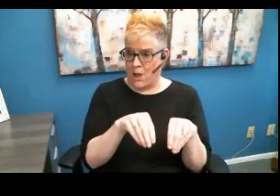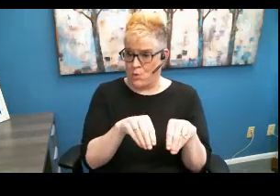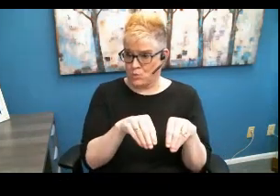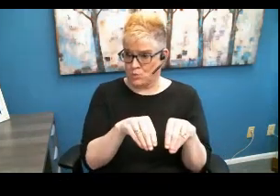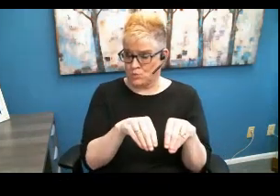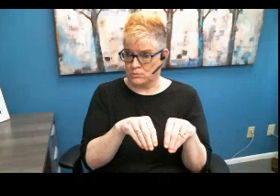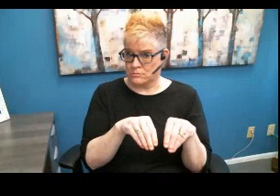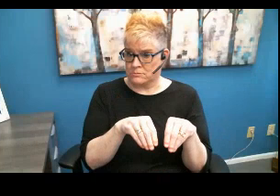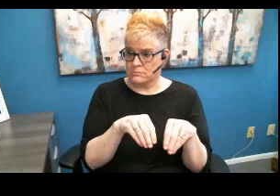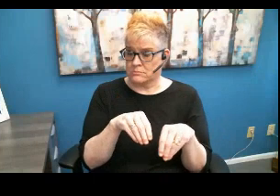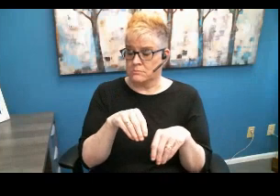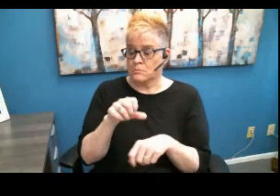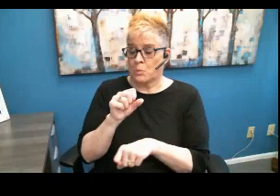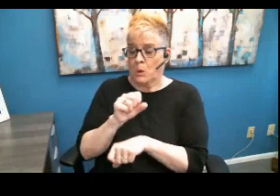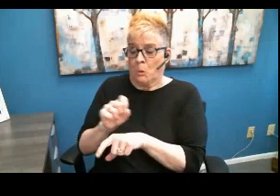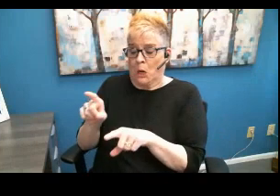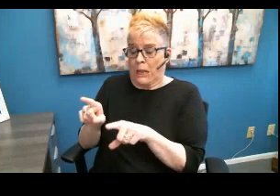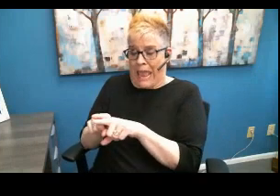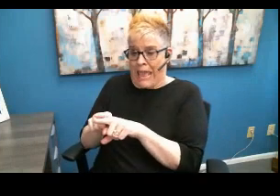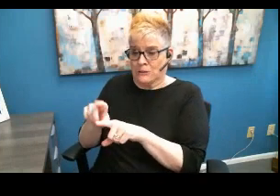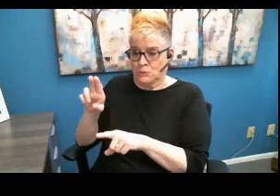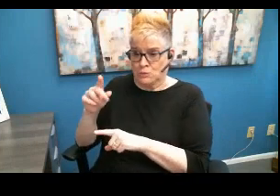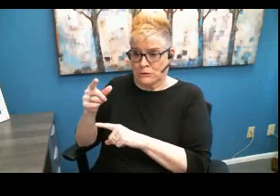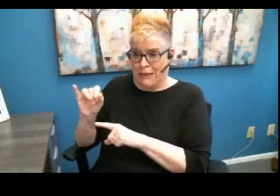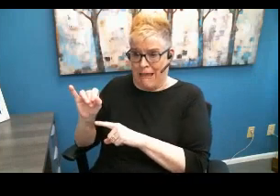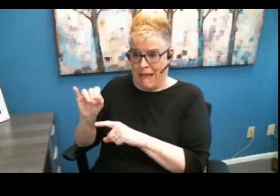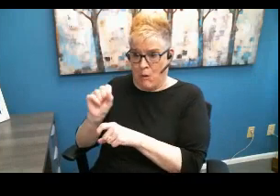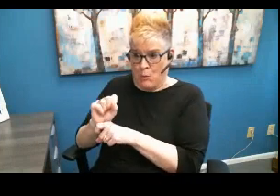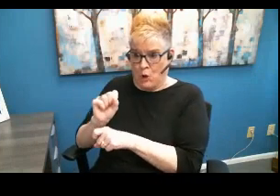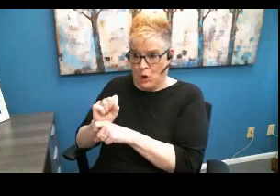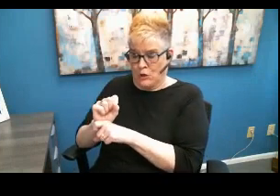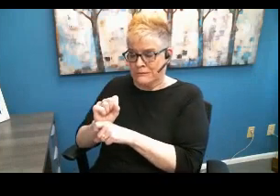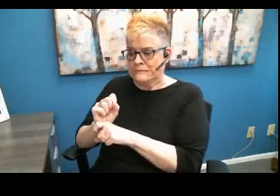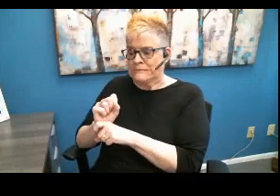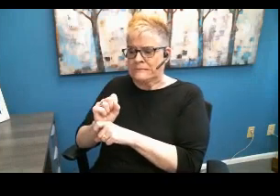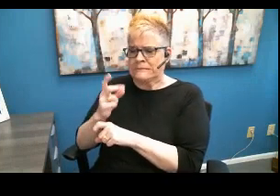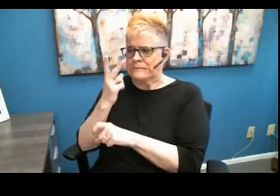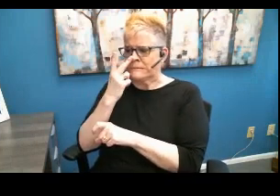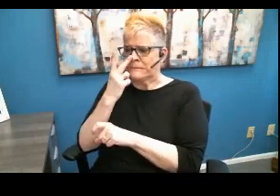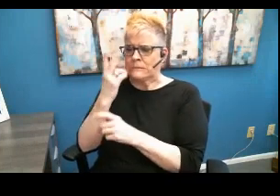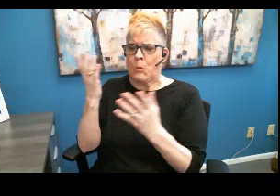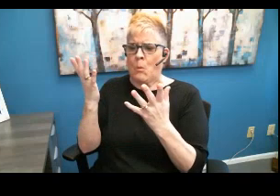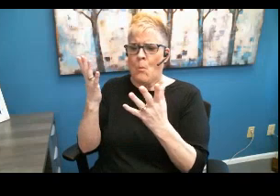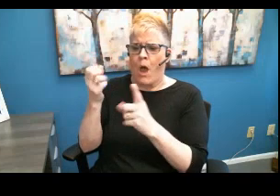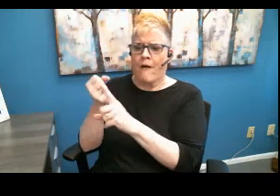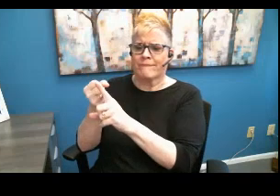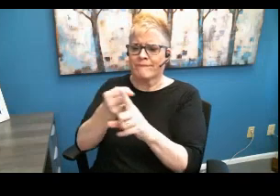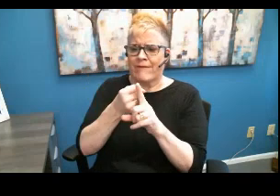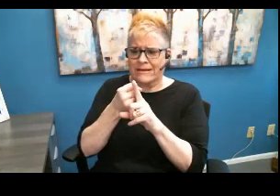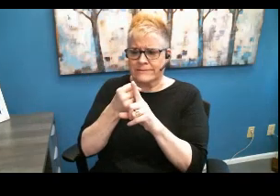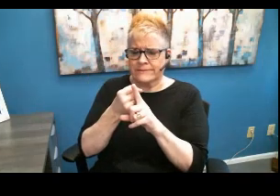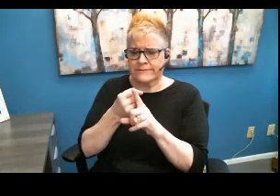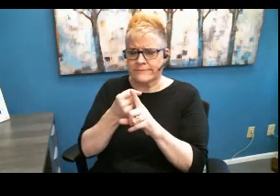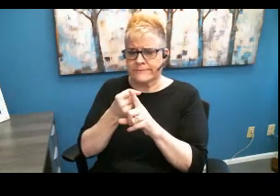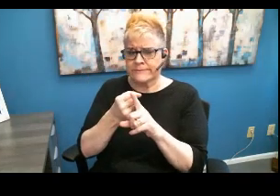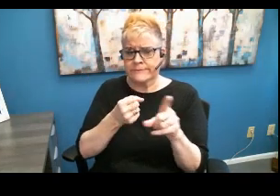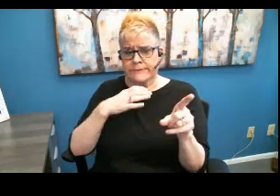work as a utility to identify the scope of our outage and verify the customers and